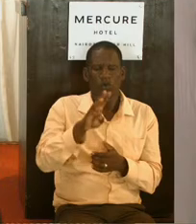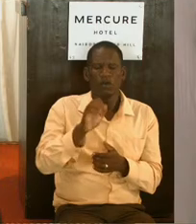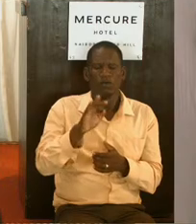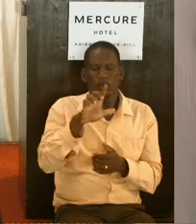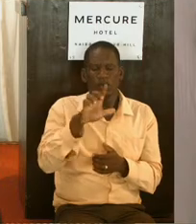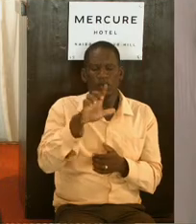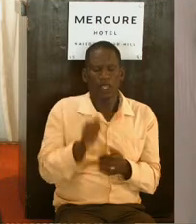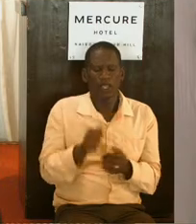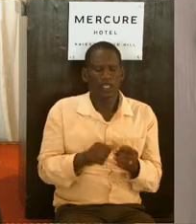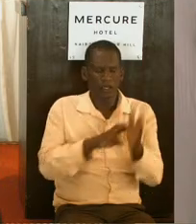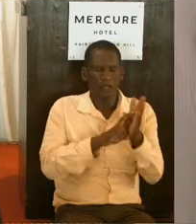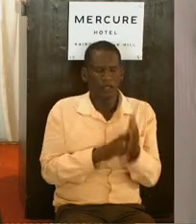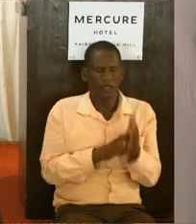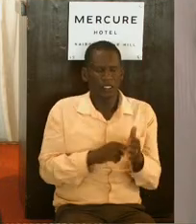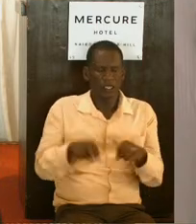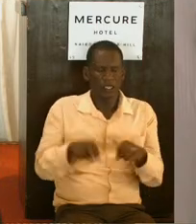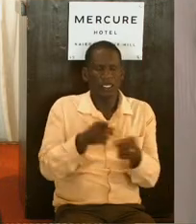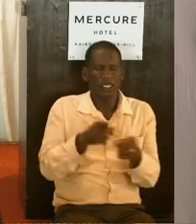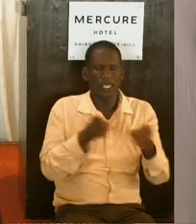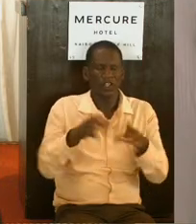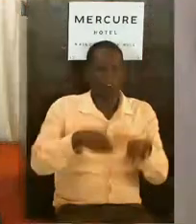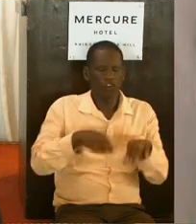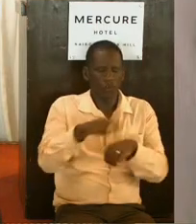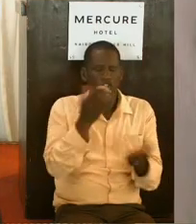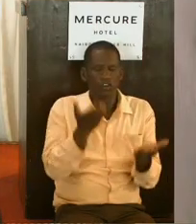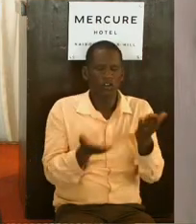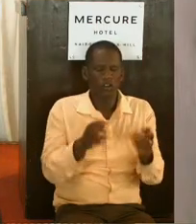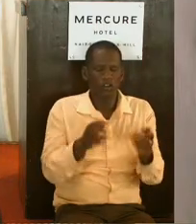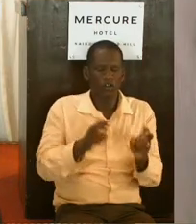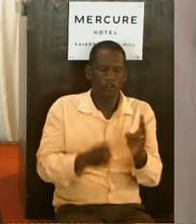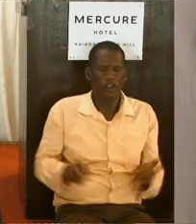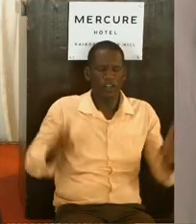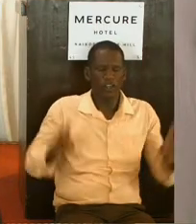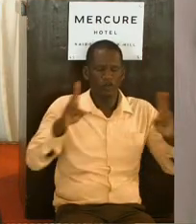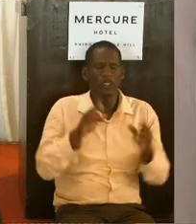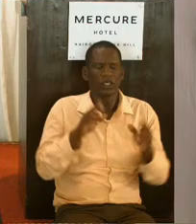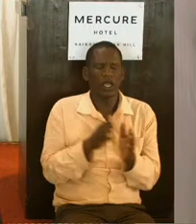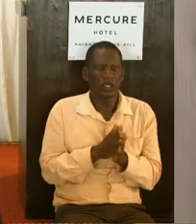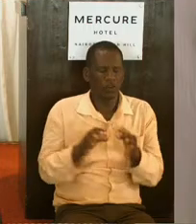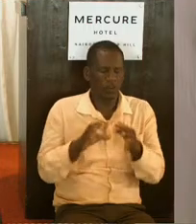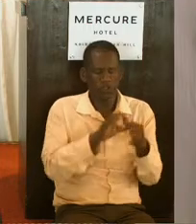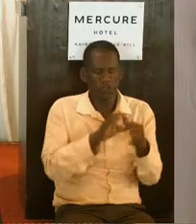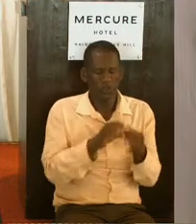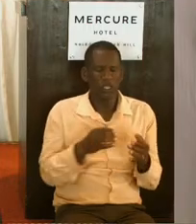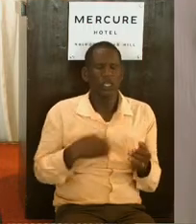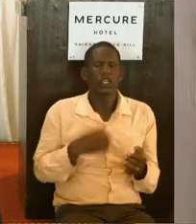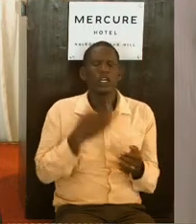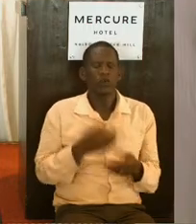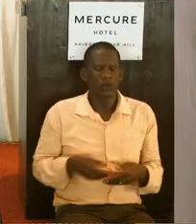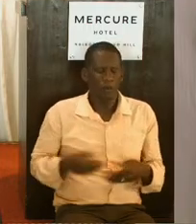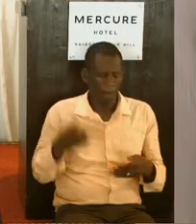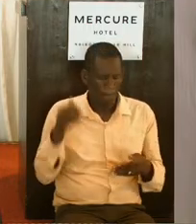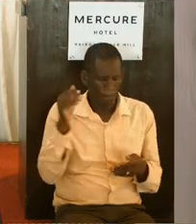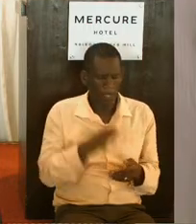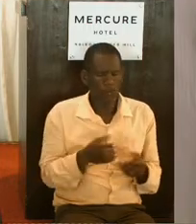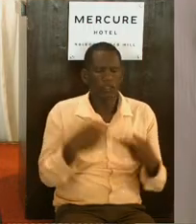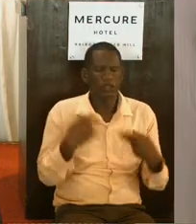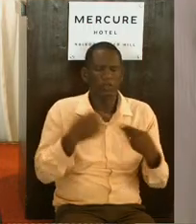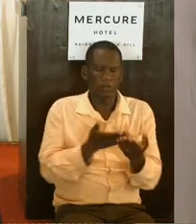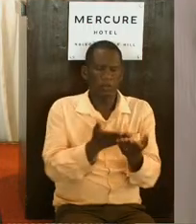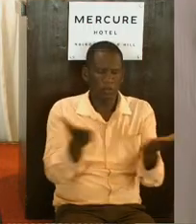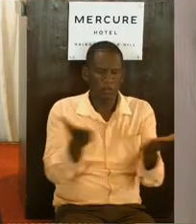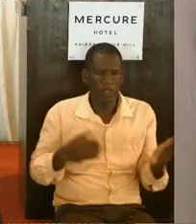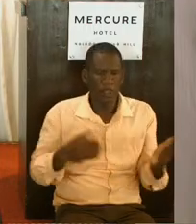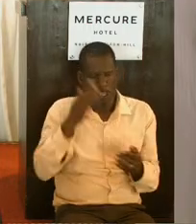I represented the Director of National values and cohesion and I want to take it back to the audience